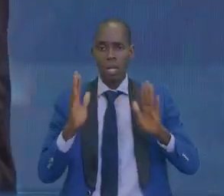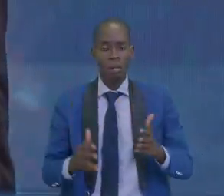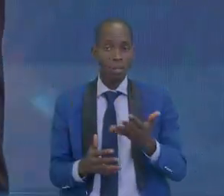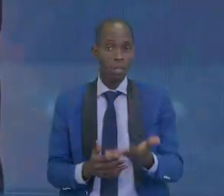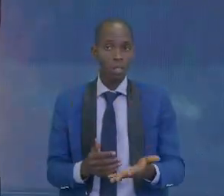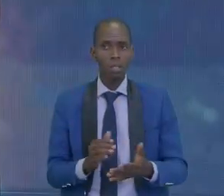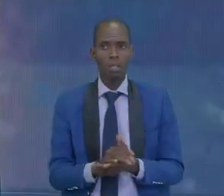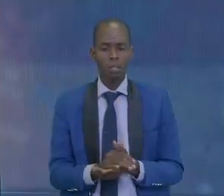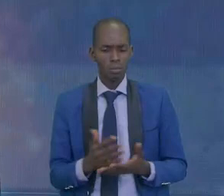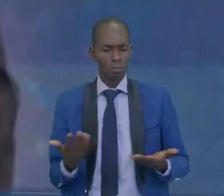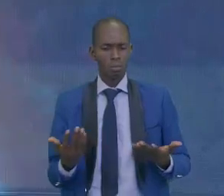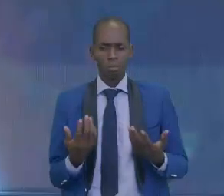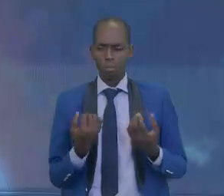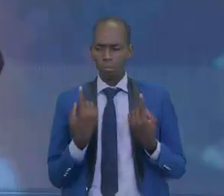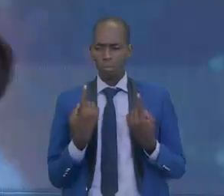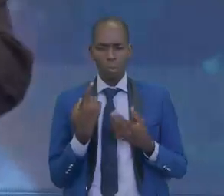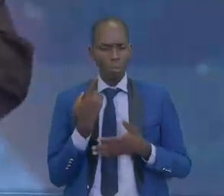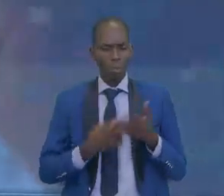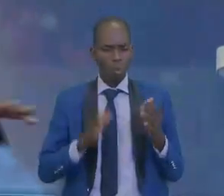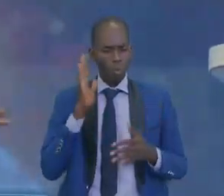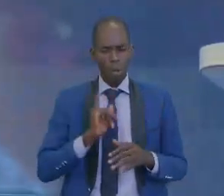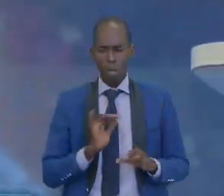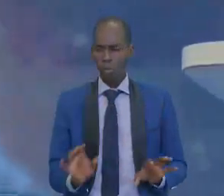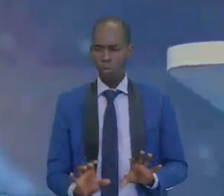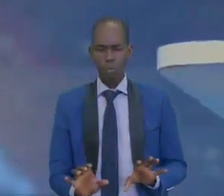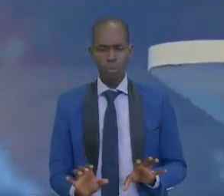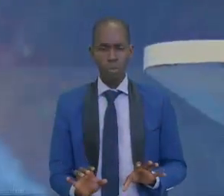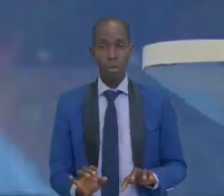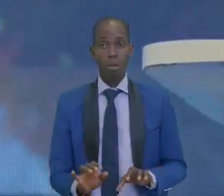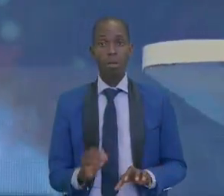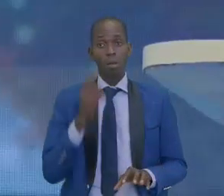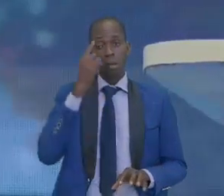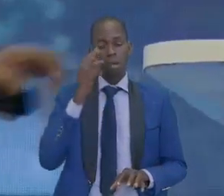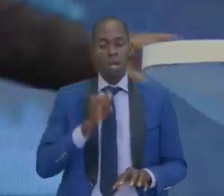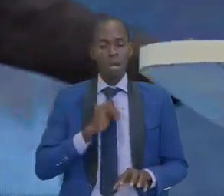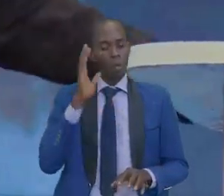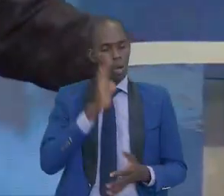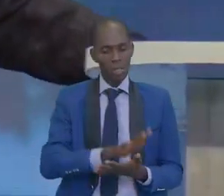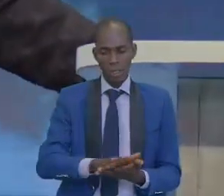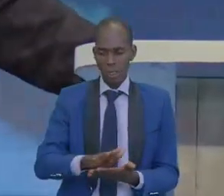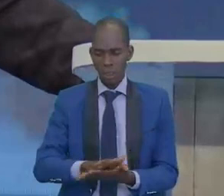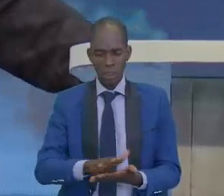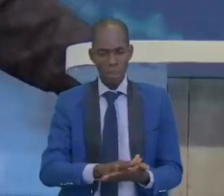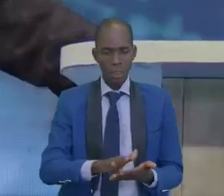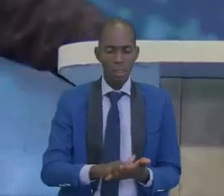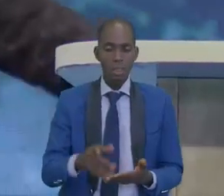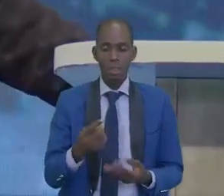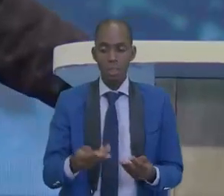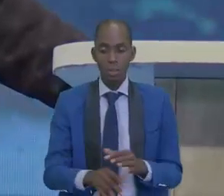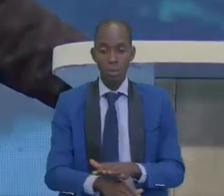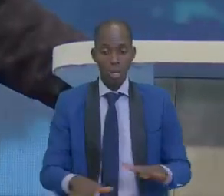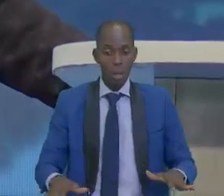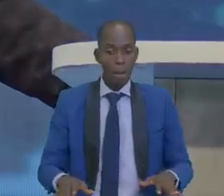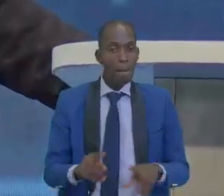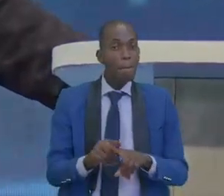And you say, what will I do? I'm going to clean up the ground. But the tap water,